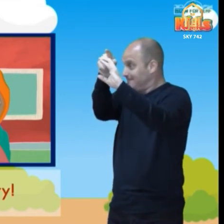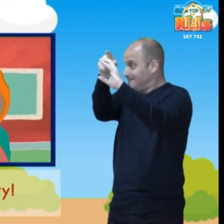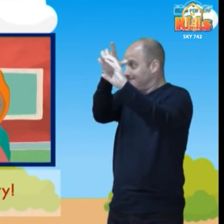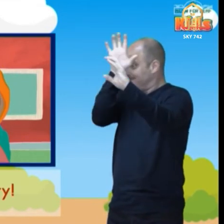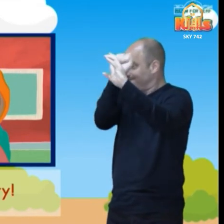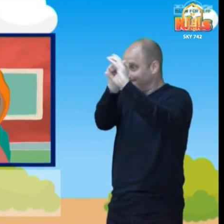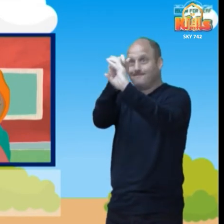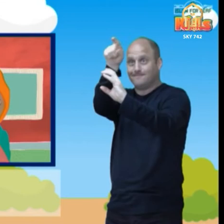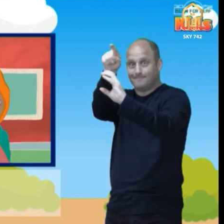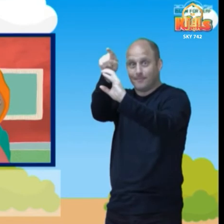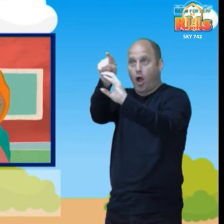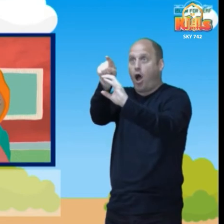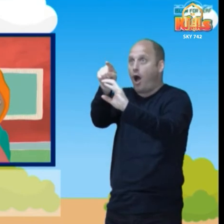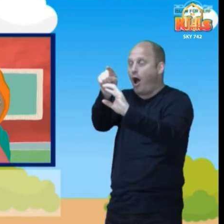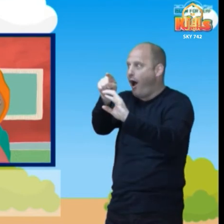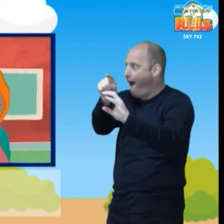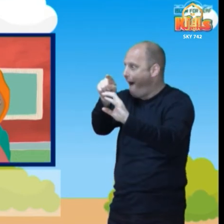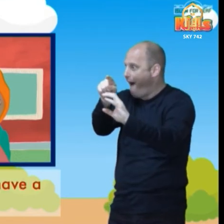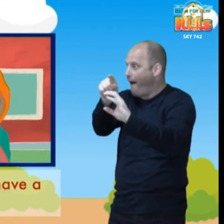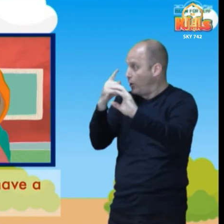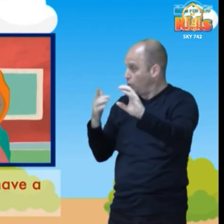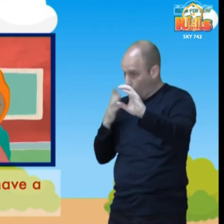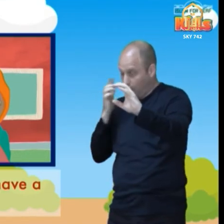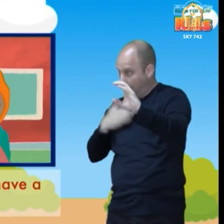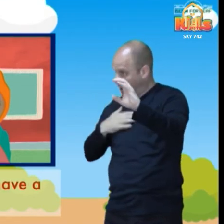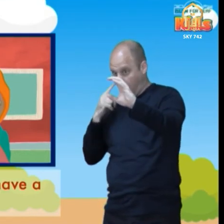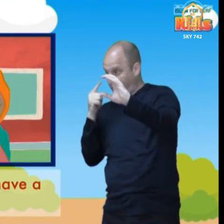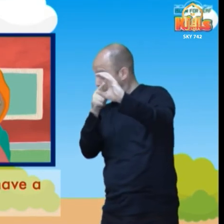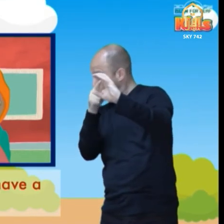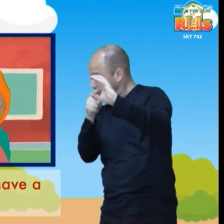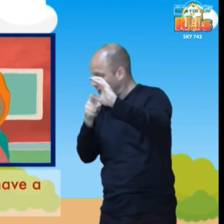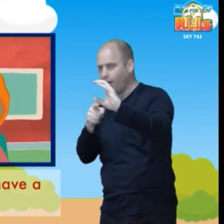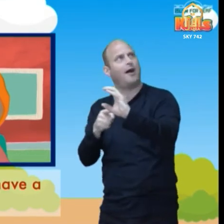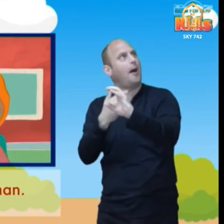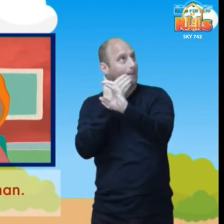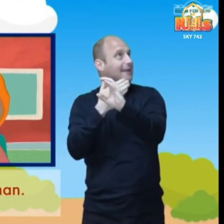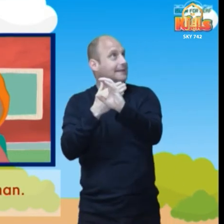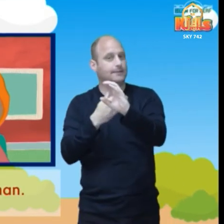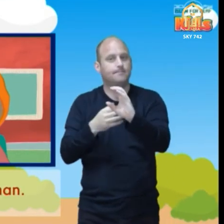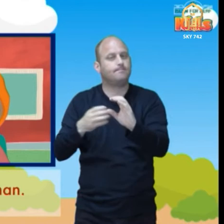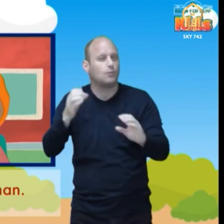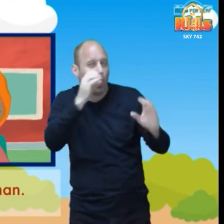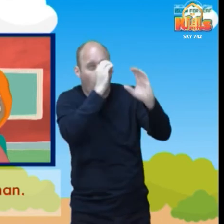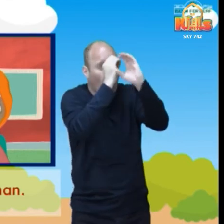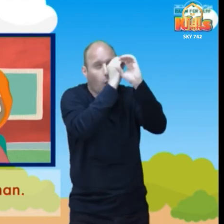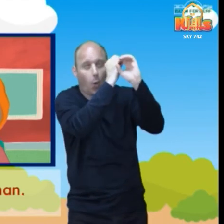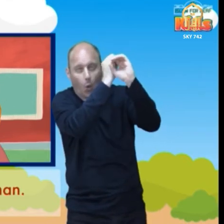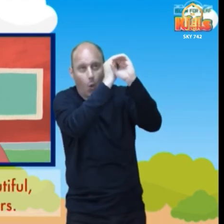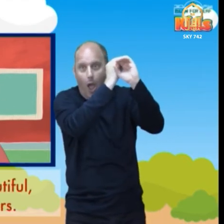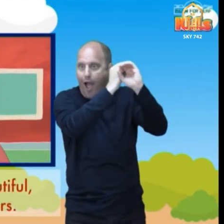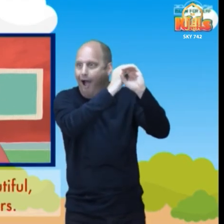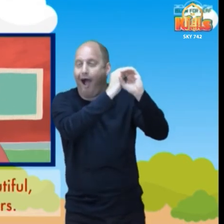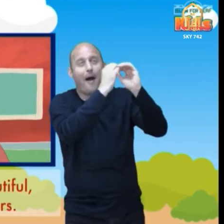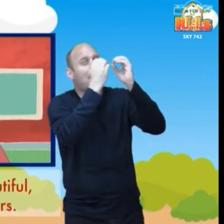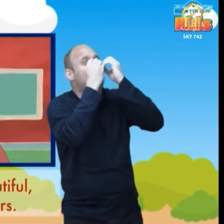found Mercury. Wow, mashallah. Would you like to have a look too? Yes, please, Salman.